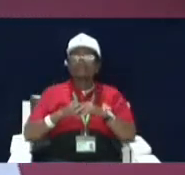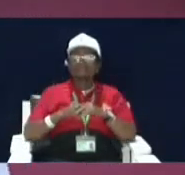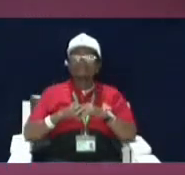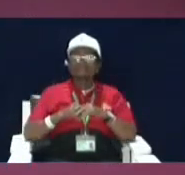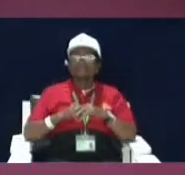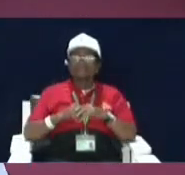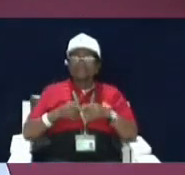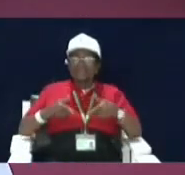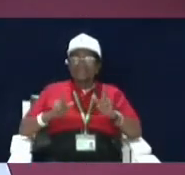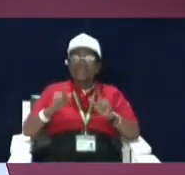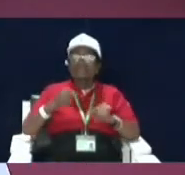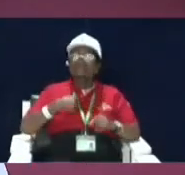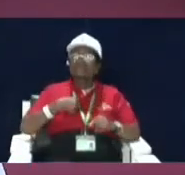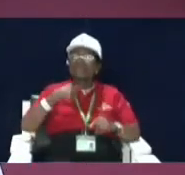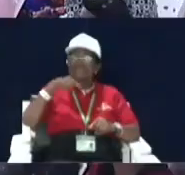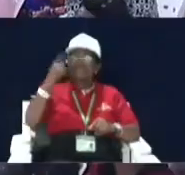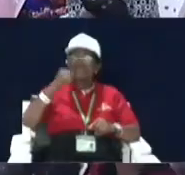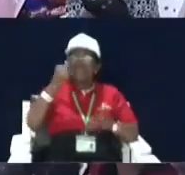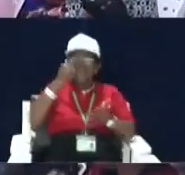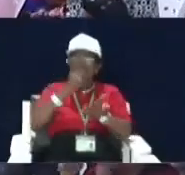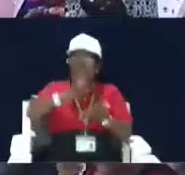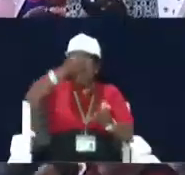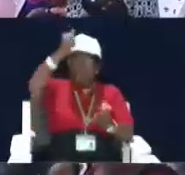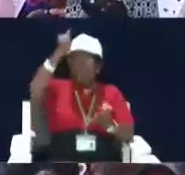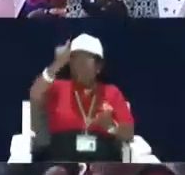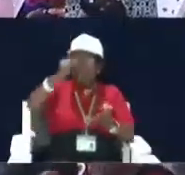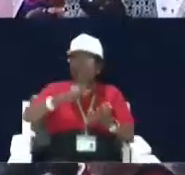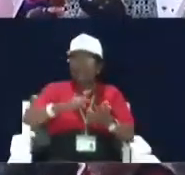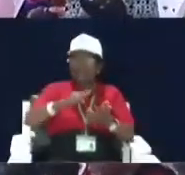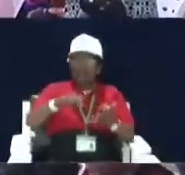let me say amen to this one before.